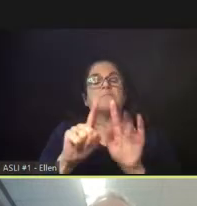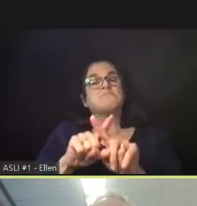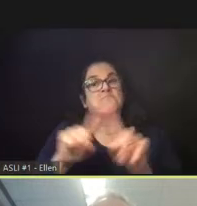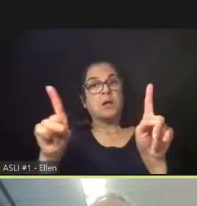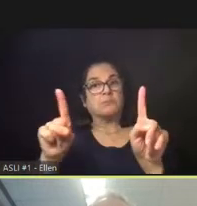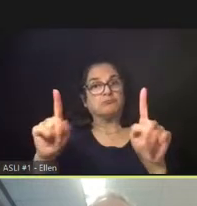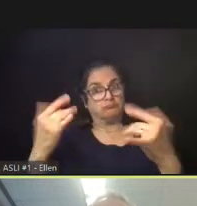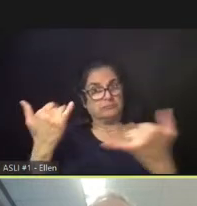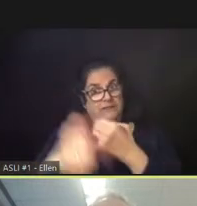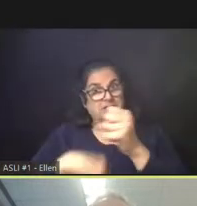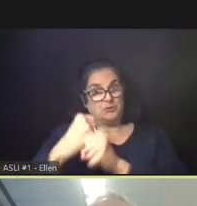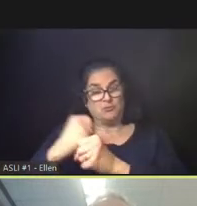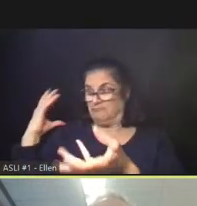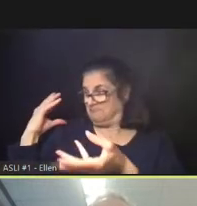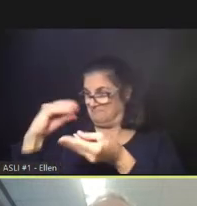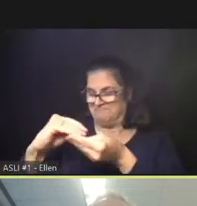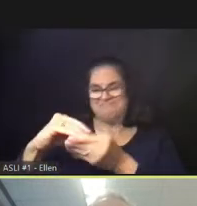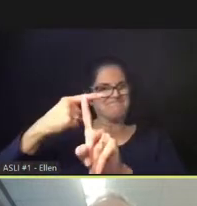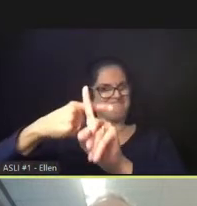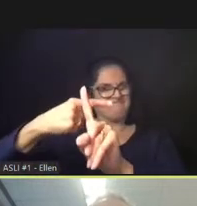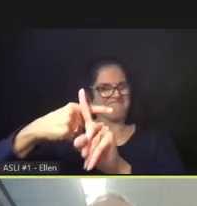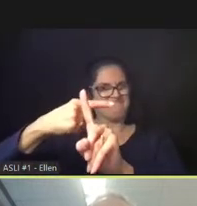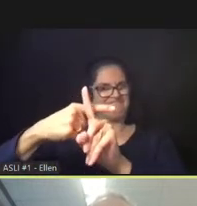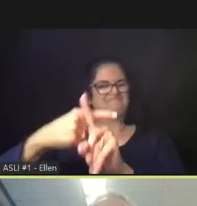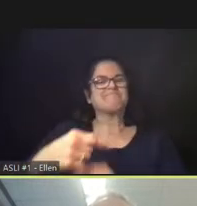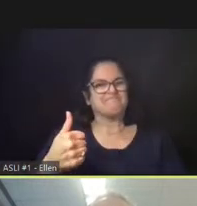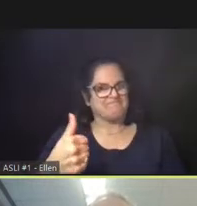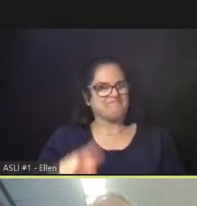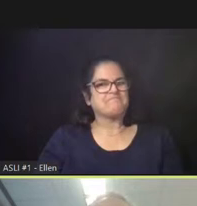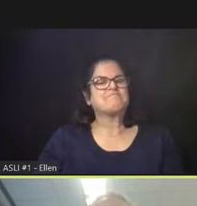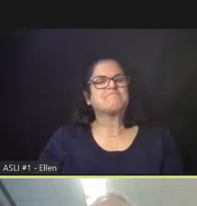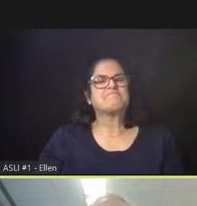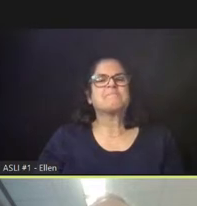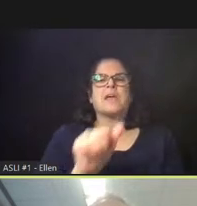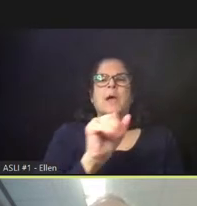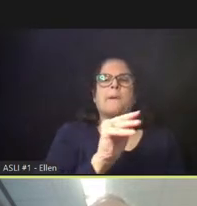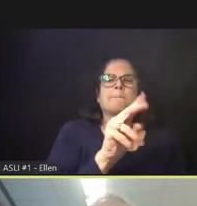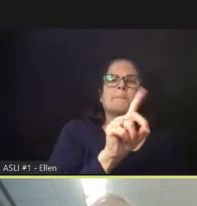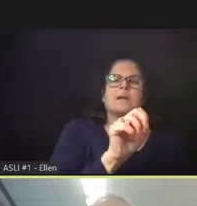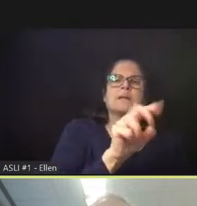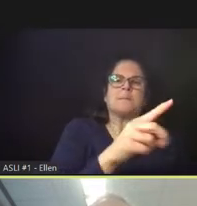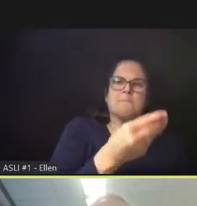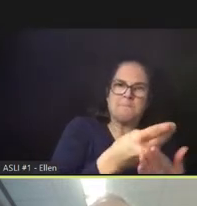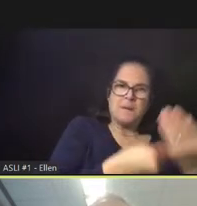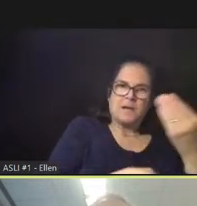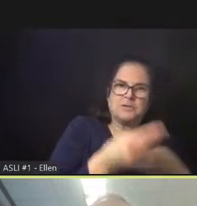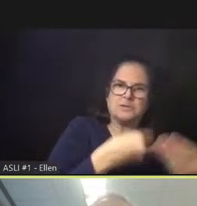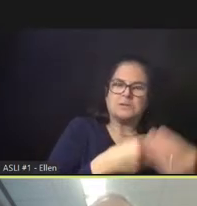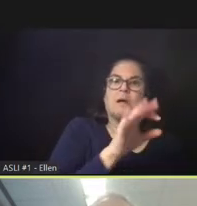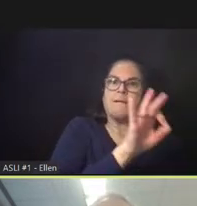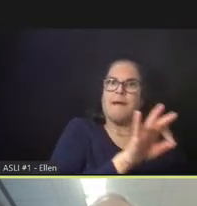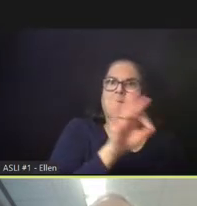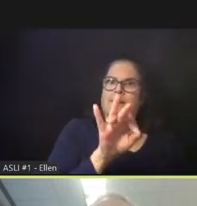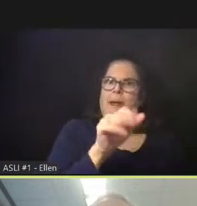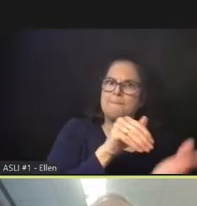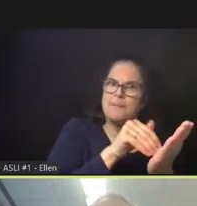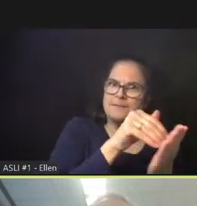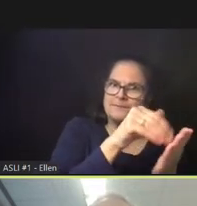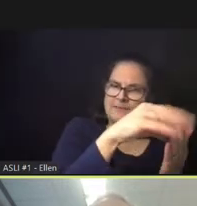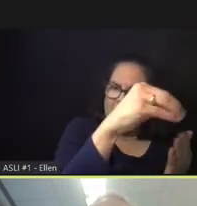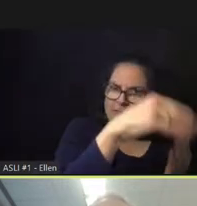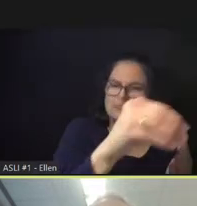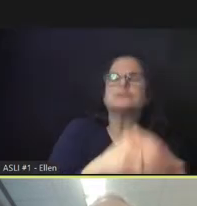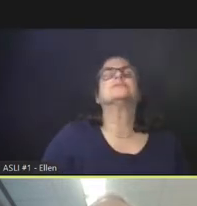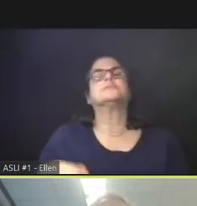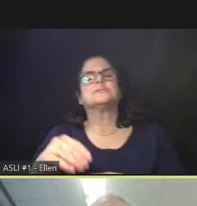we see a positive variance on the amended budget by $99 million and on the original